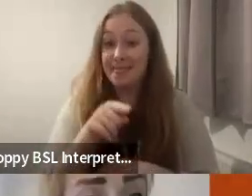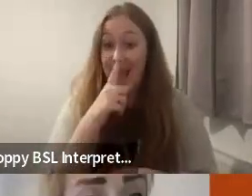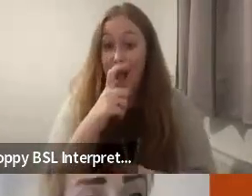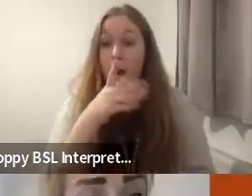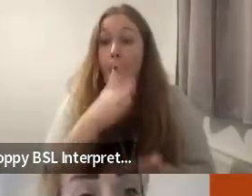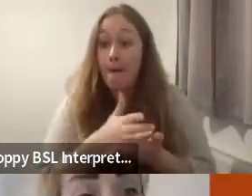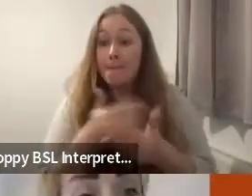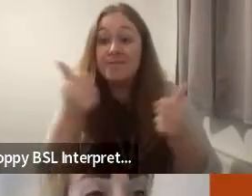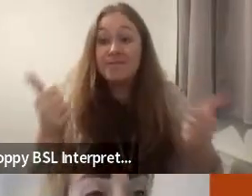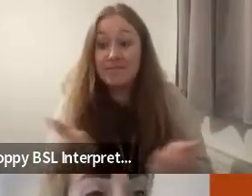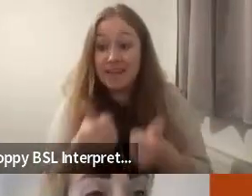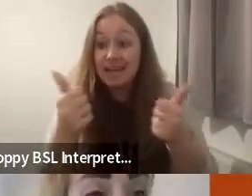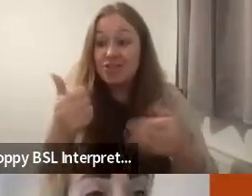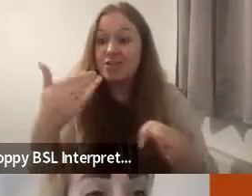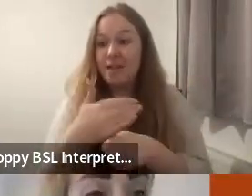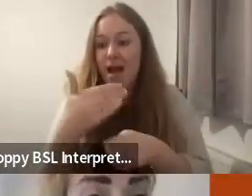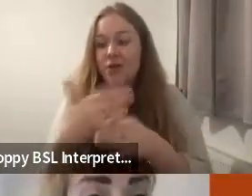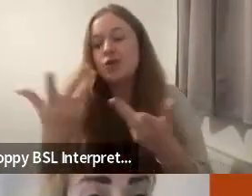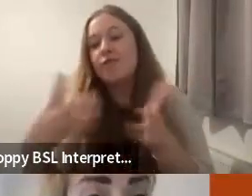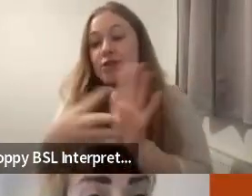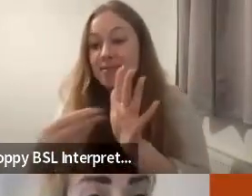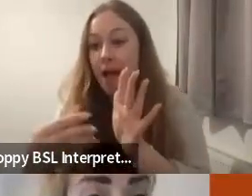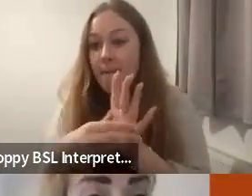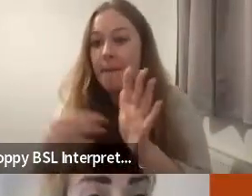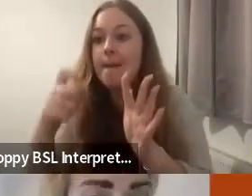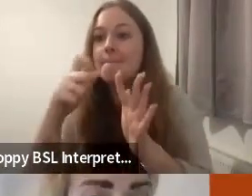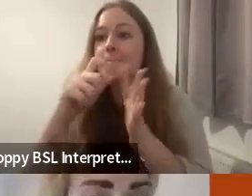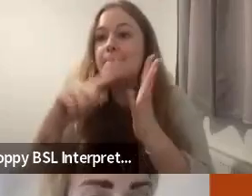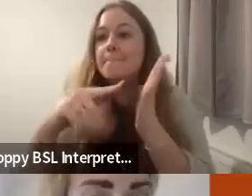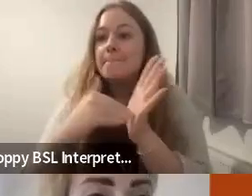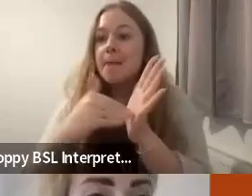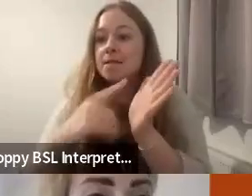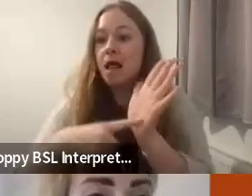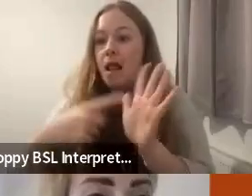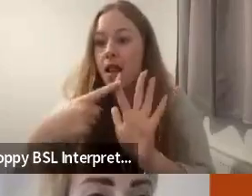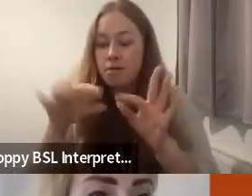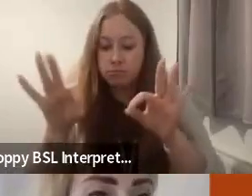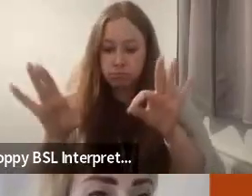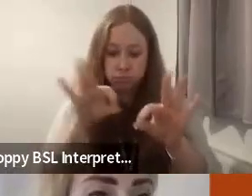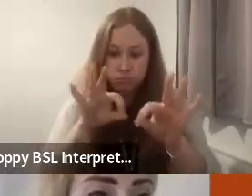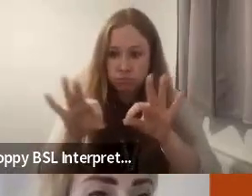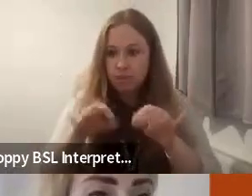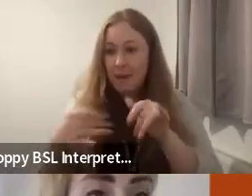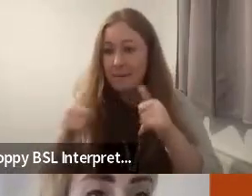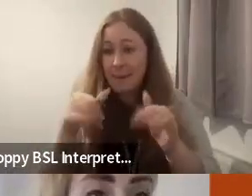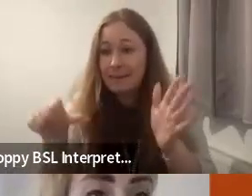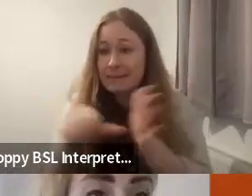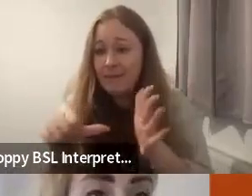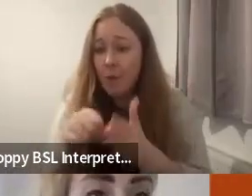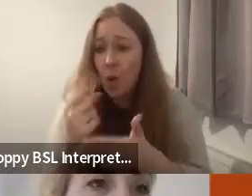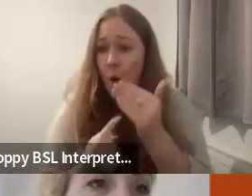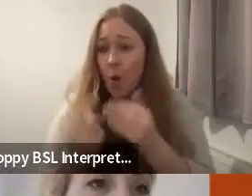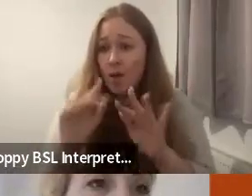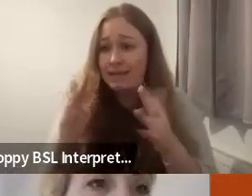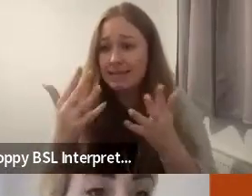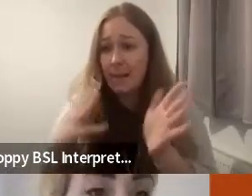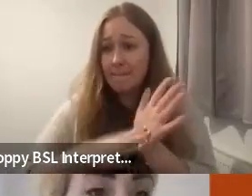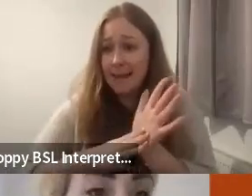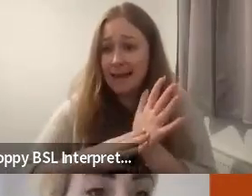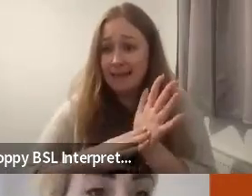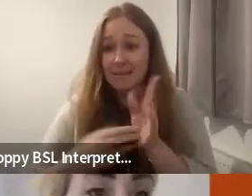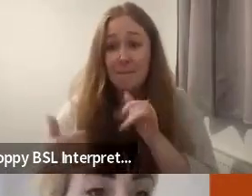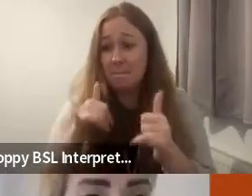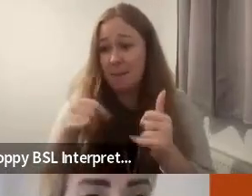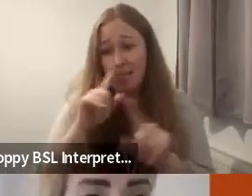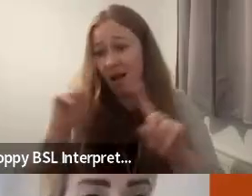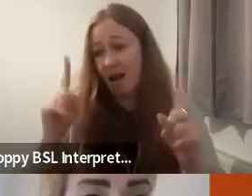task. So if, for example, they're doing a puzzle, but it's quite a tricky puzzle and they've only got 10 minutes to do it, and the likelihood is they're not going to be